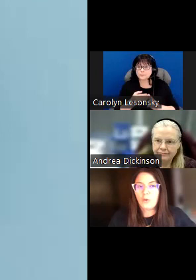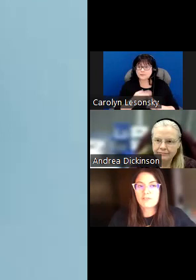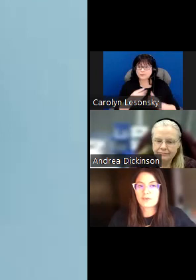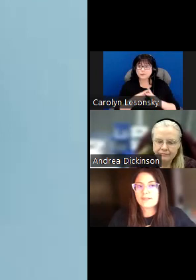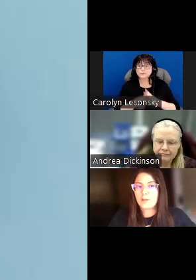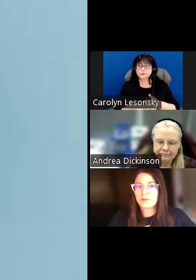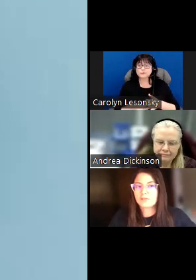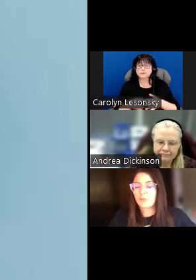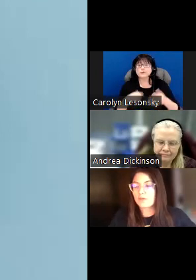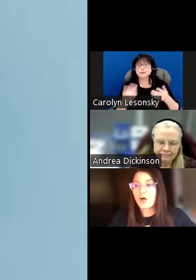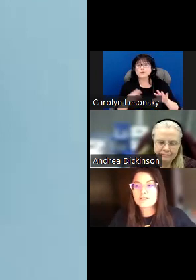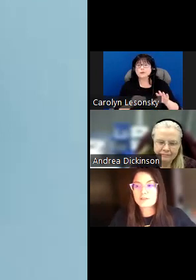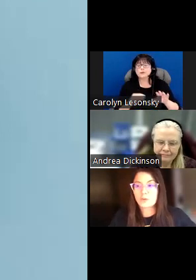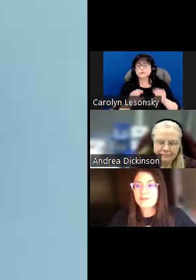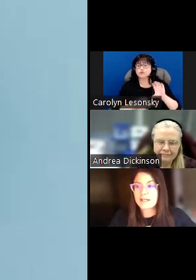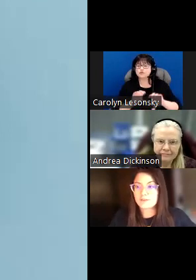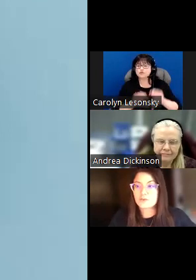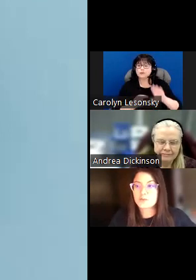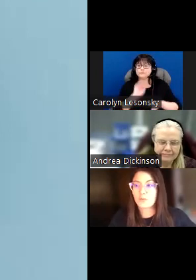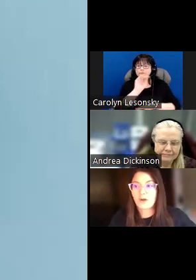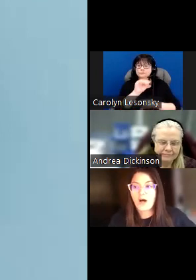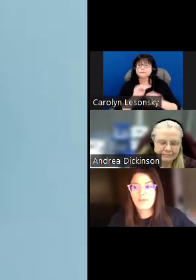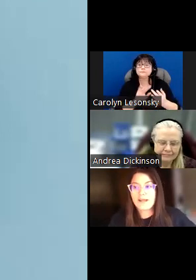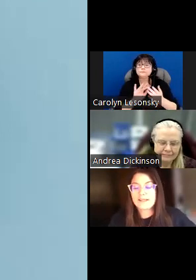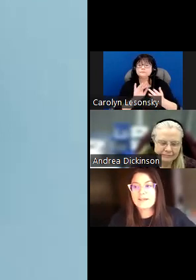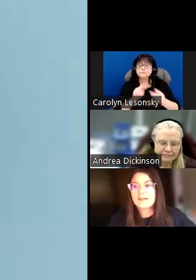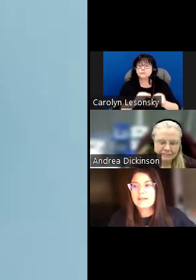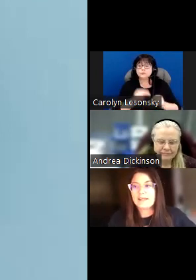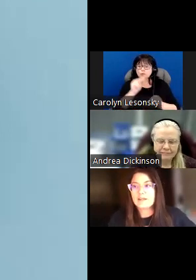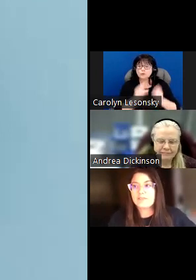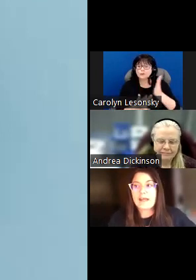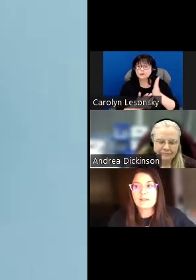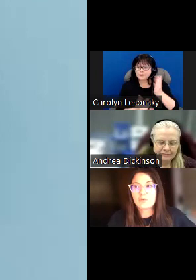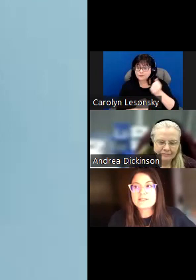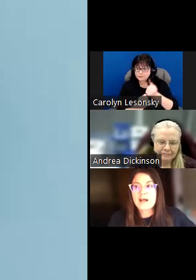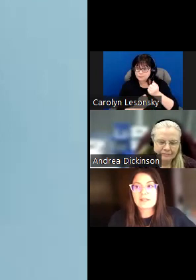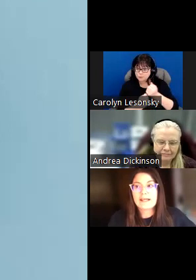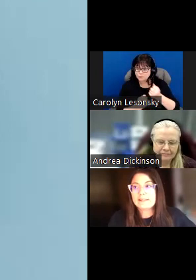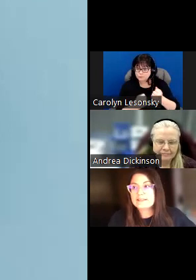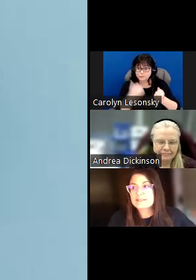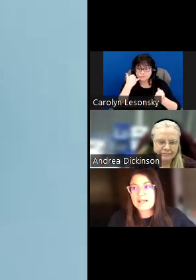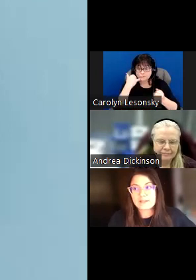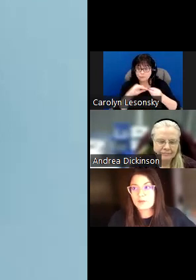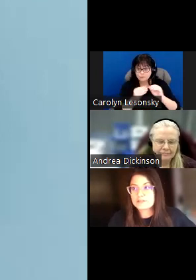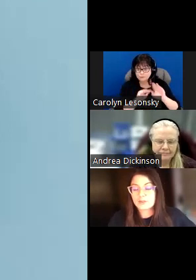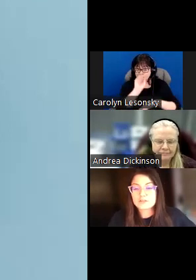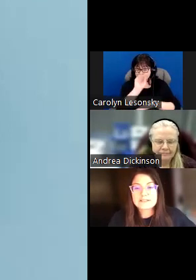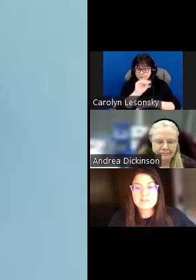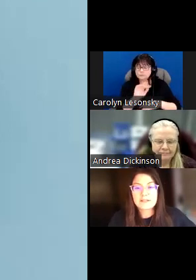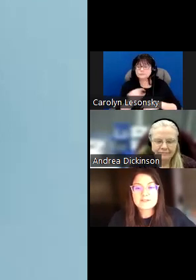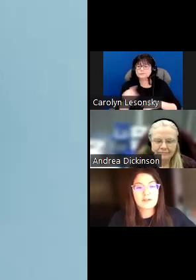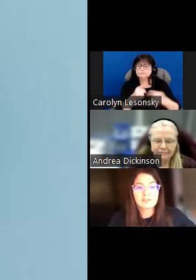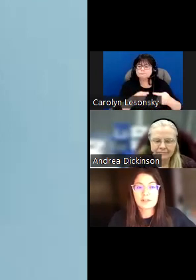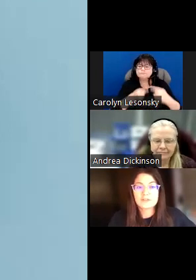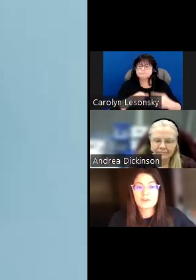the toll-free number for the Contact North Technical Support Hotline. If anyone is having any technical